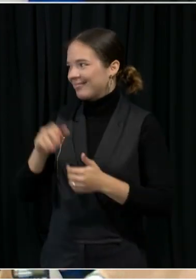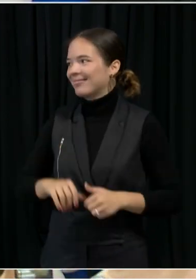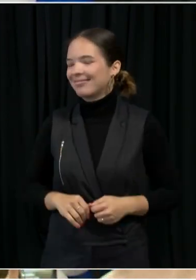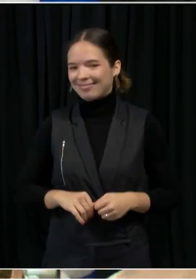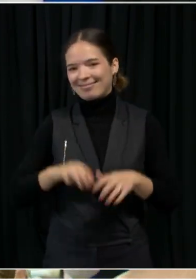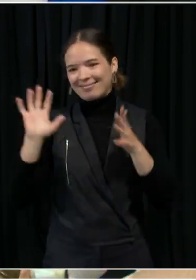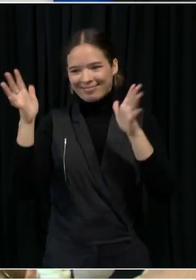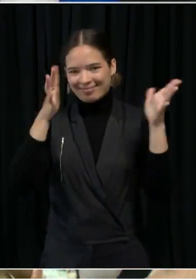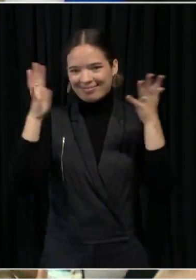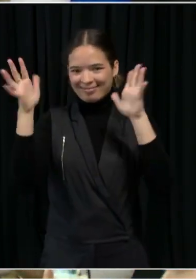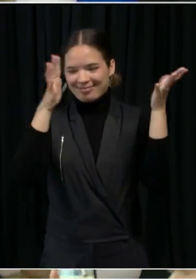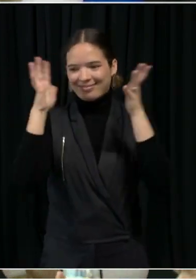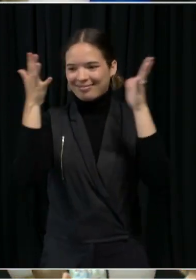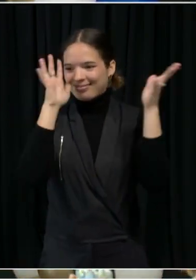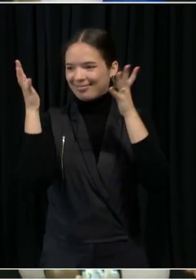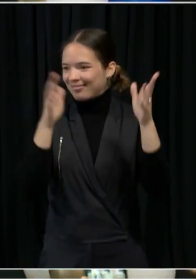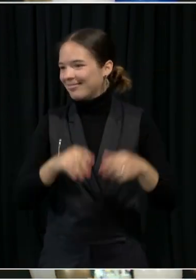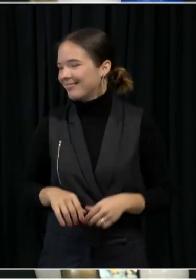Thank you.